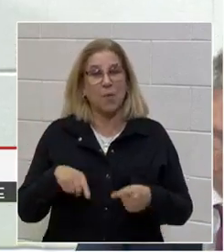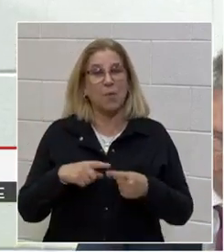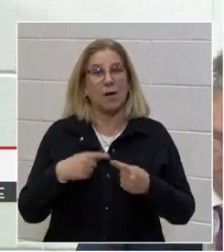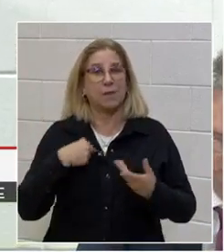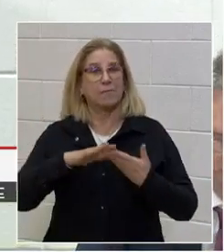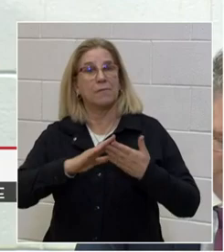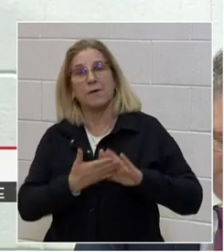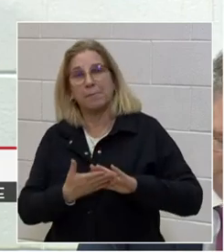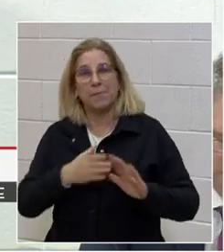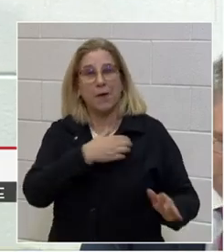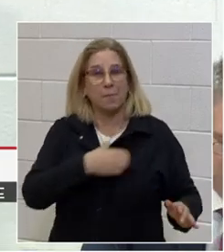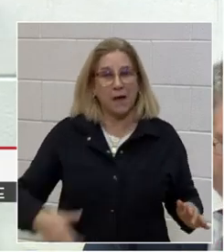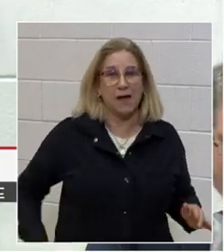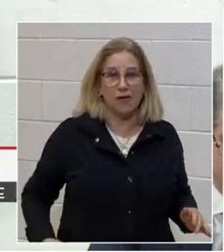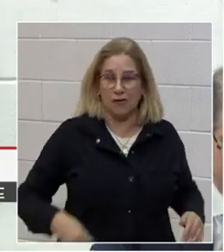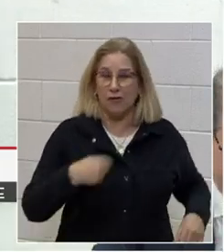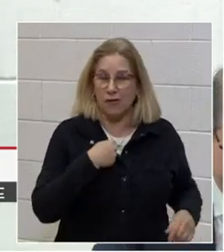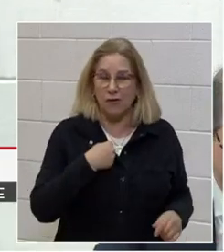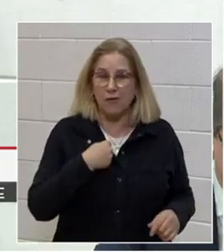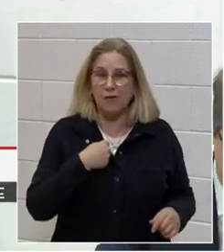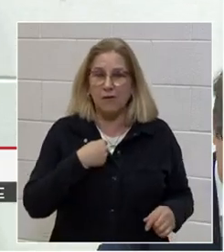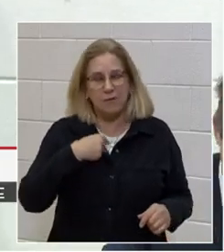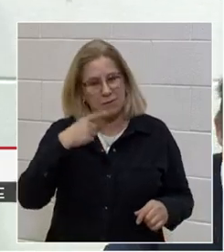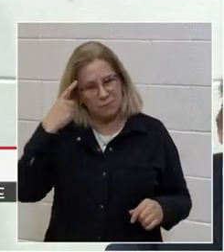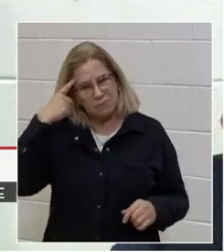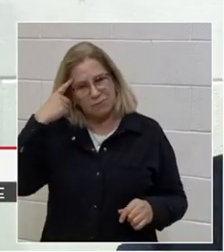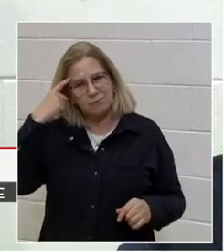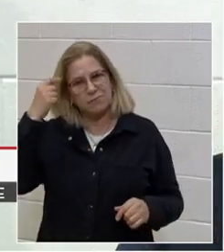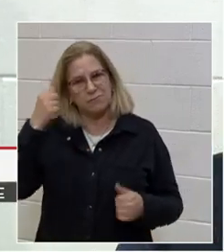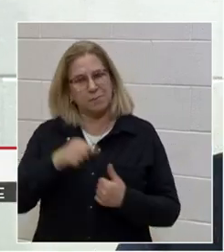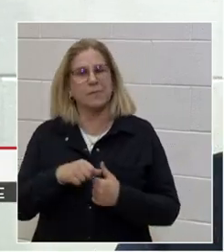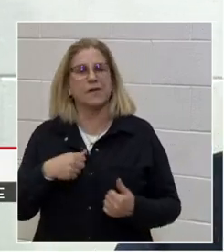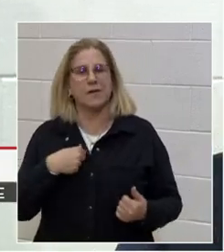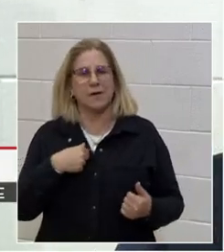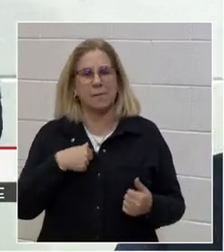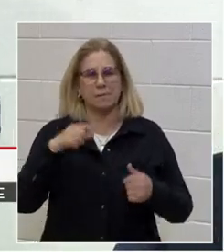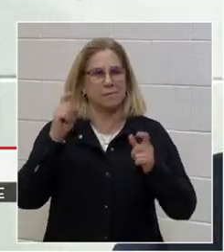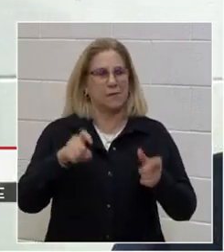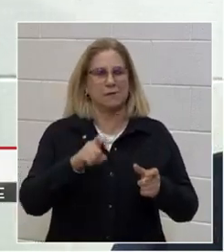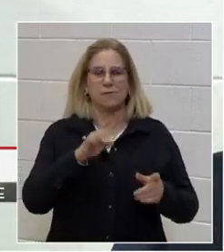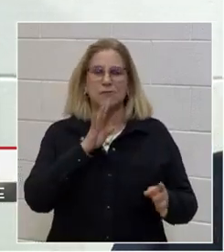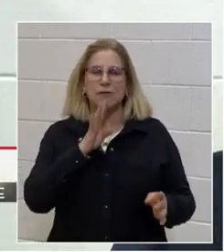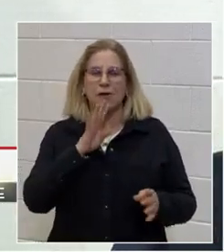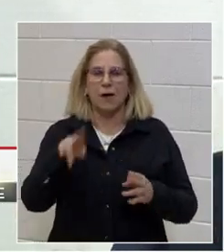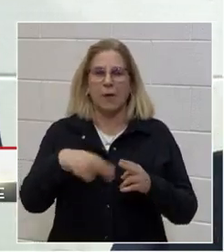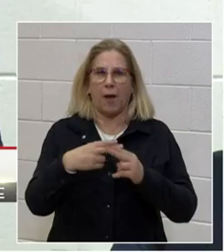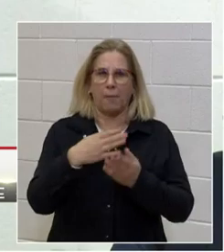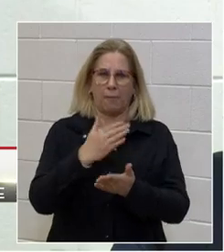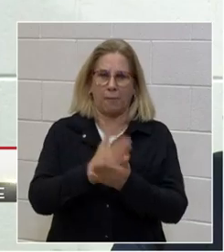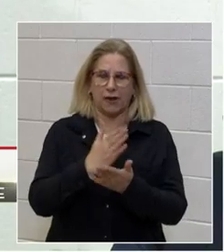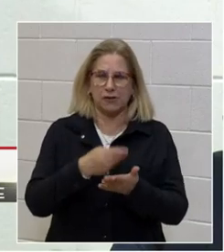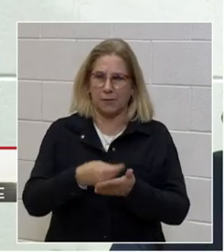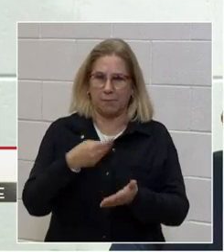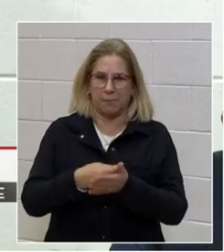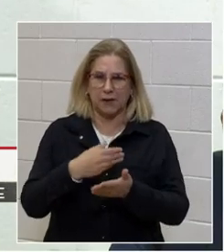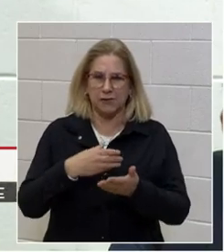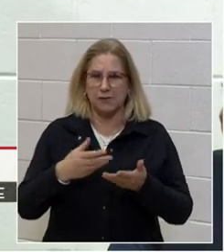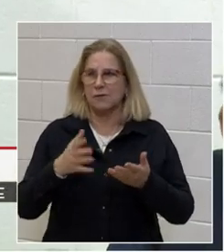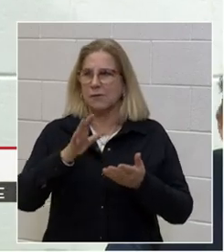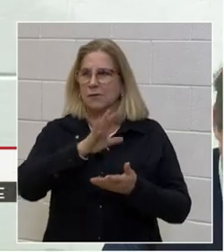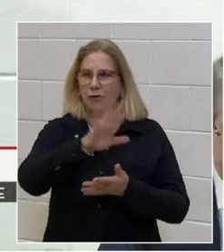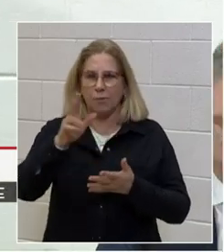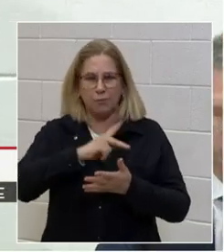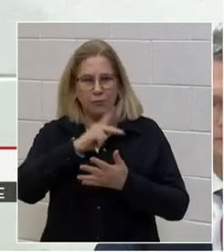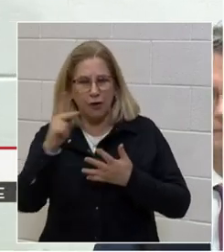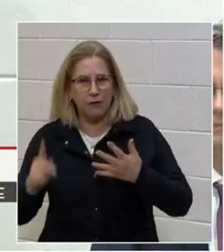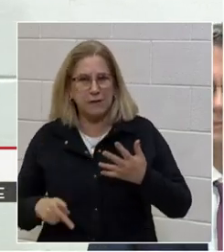go around the city and talk about the budget, talk to you about priorities, talk to you about what the city needs to do